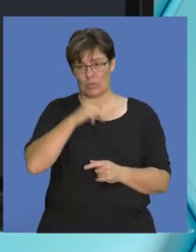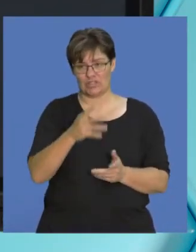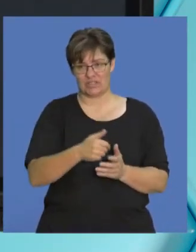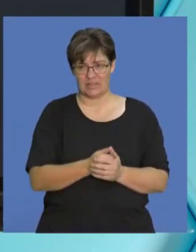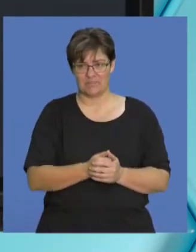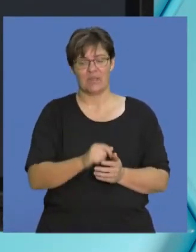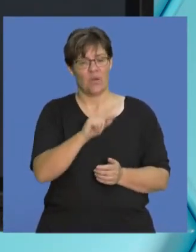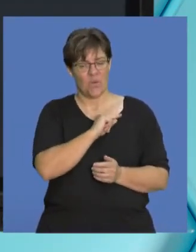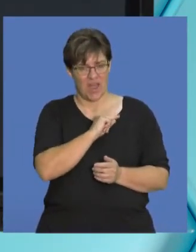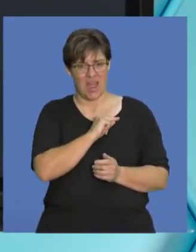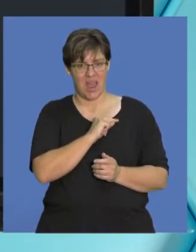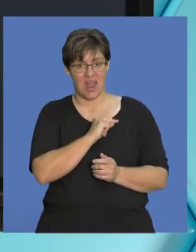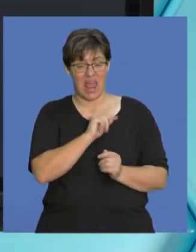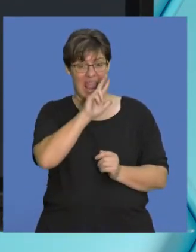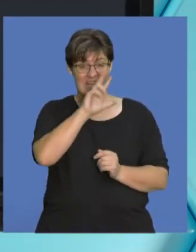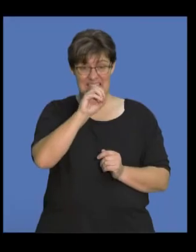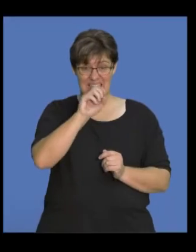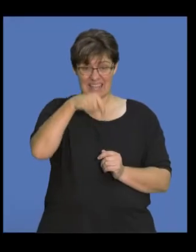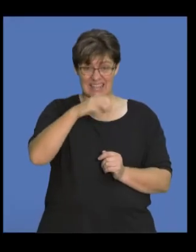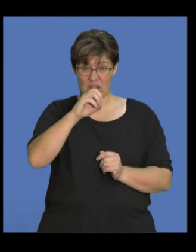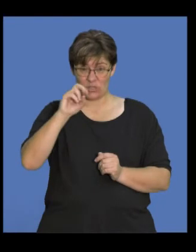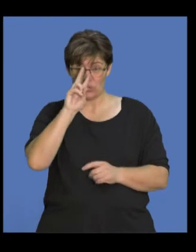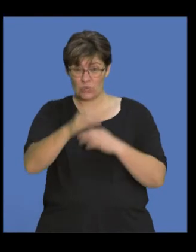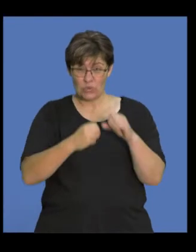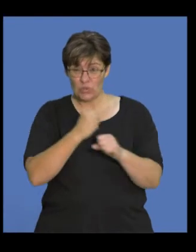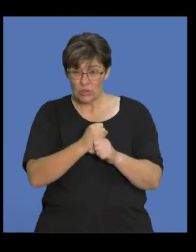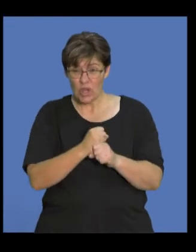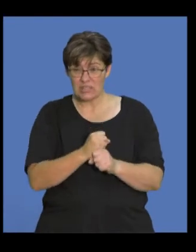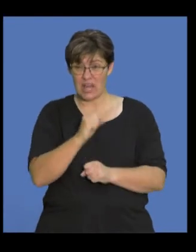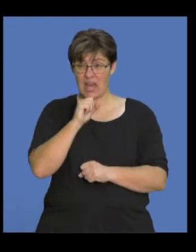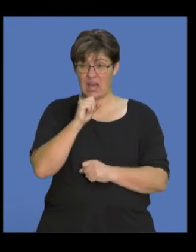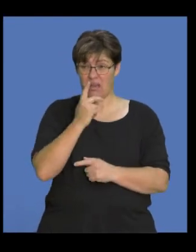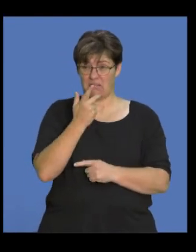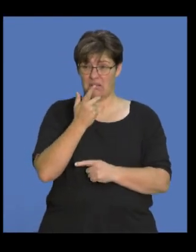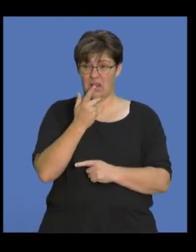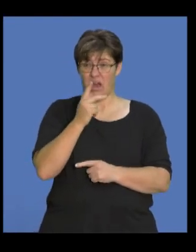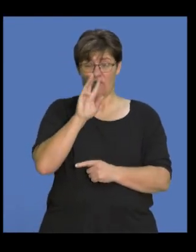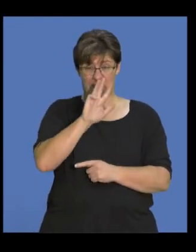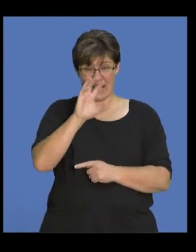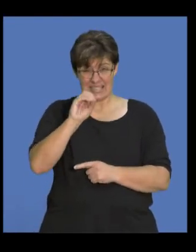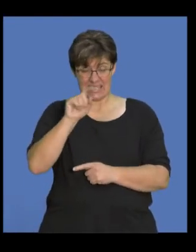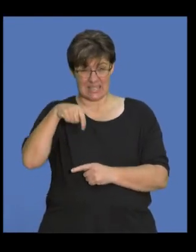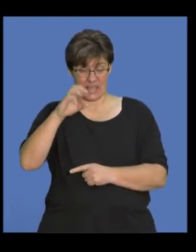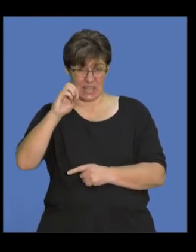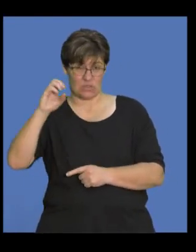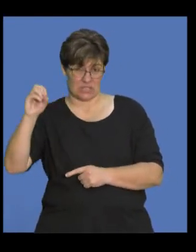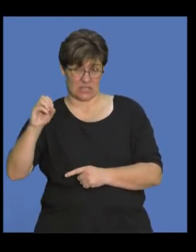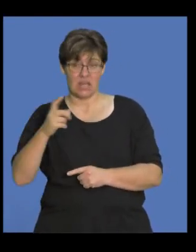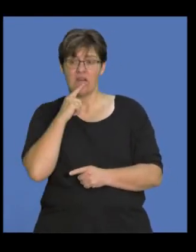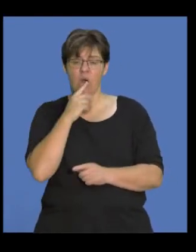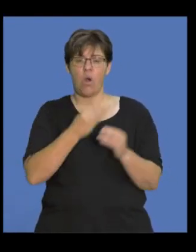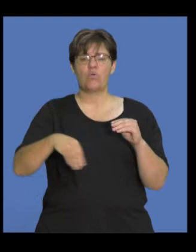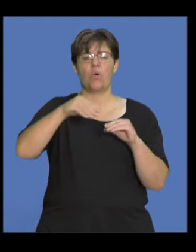now so that I can also get this much money. What compound interest rate will she need to receive in